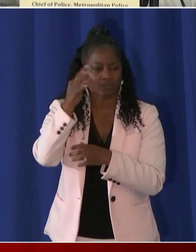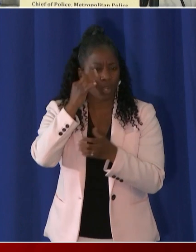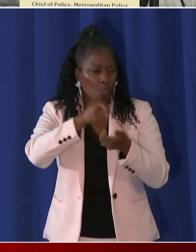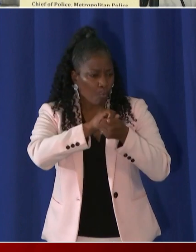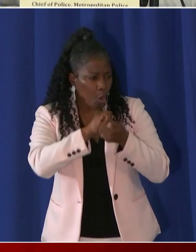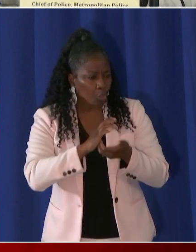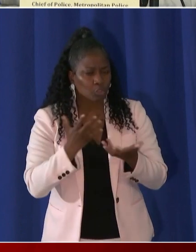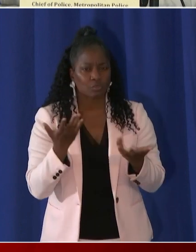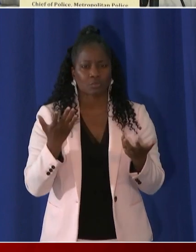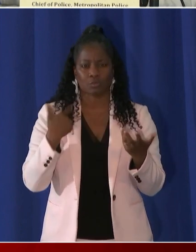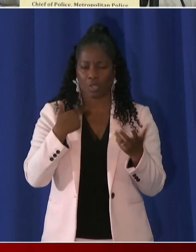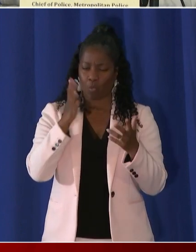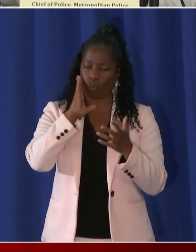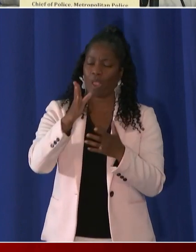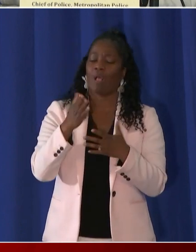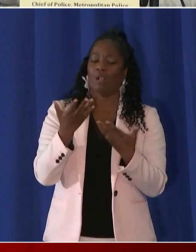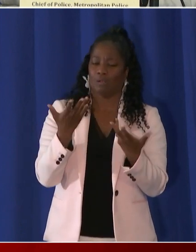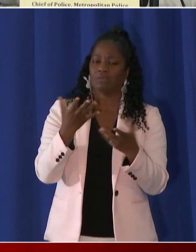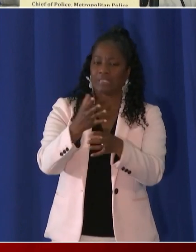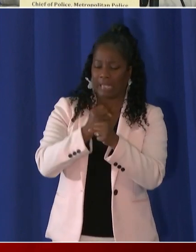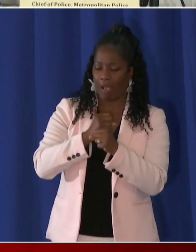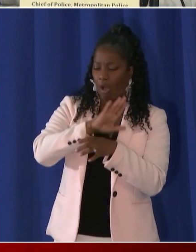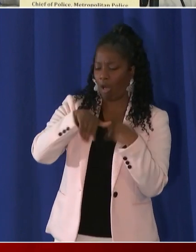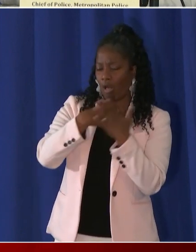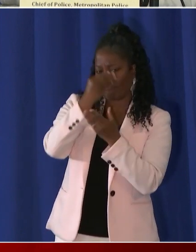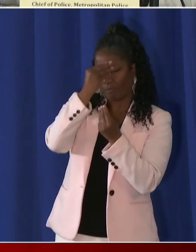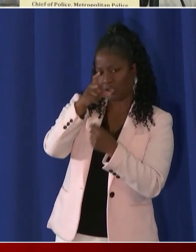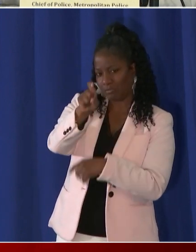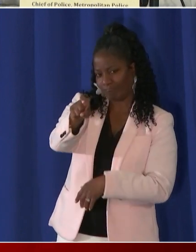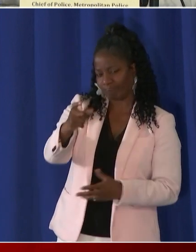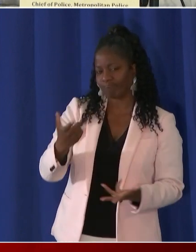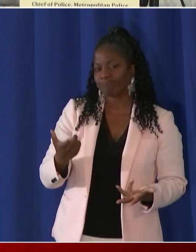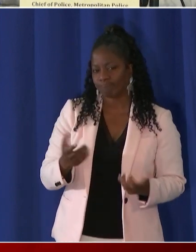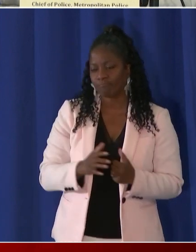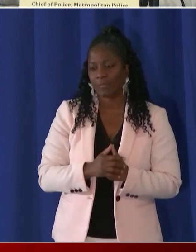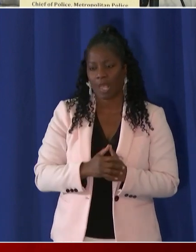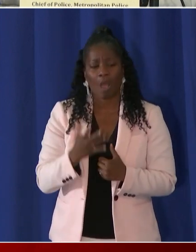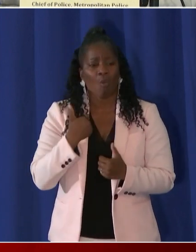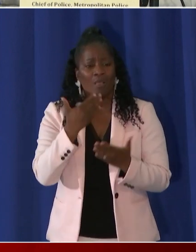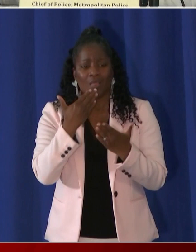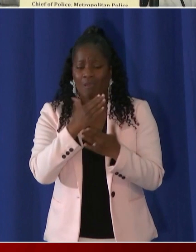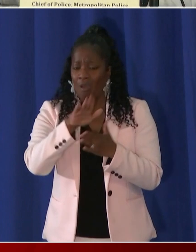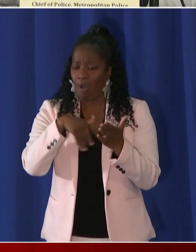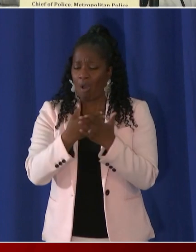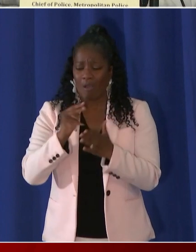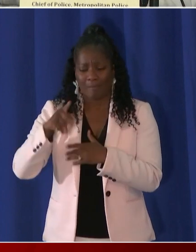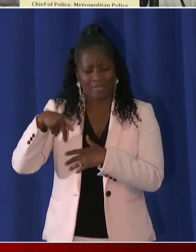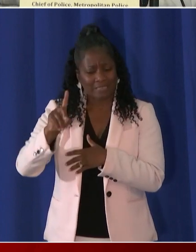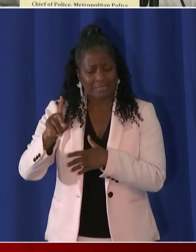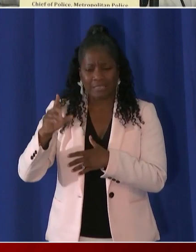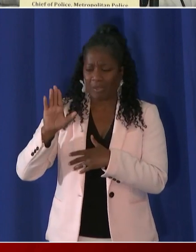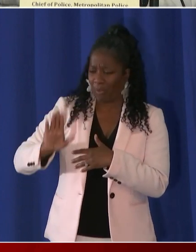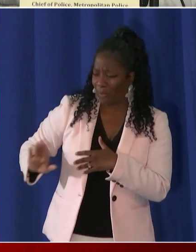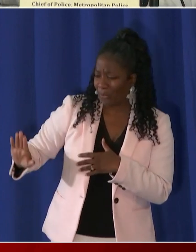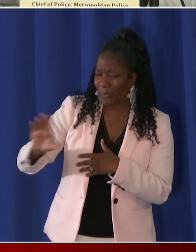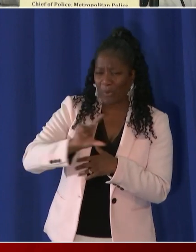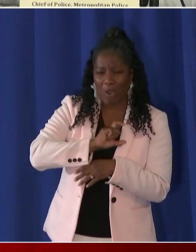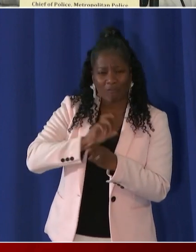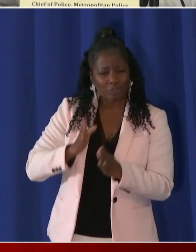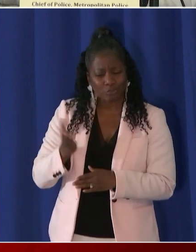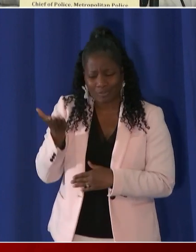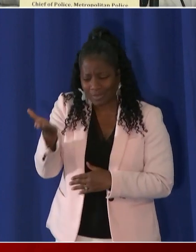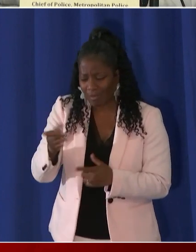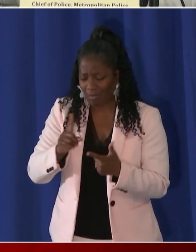we will no doubt get to the bottom of this. Again, I want to thank all of the members of the Metropolitan Police Department, all